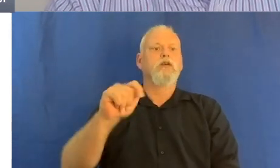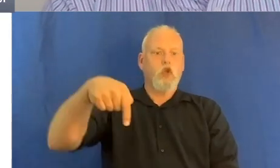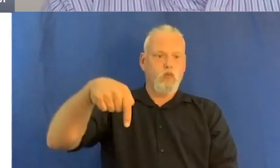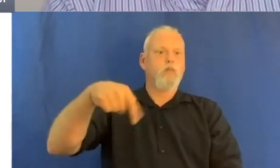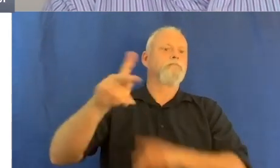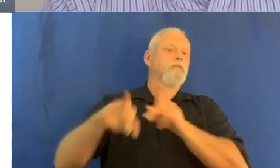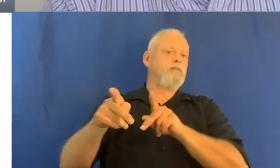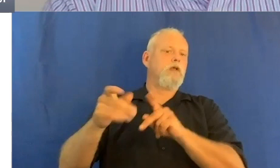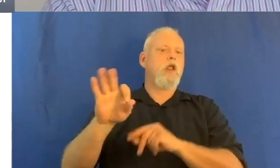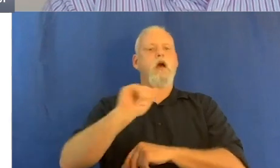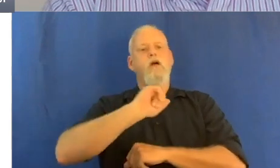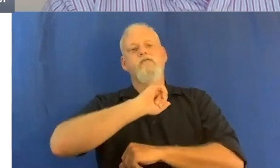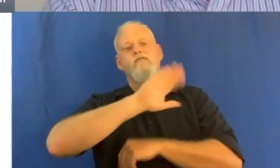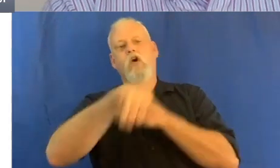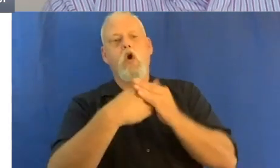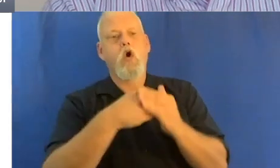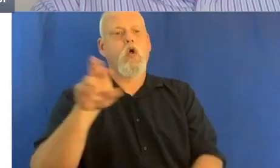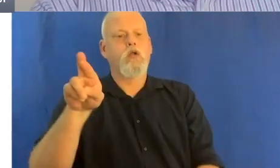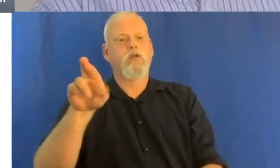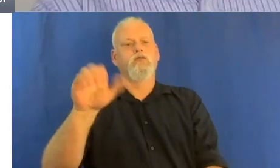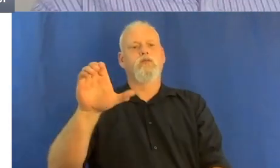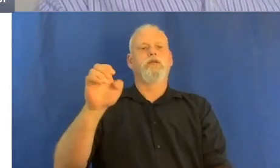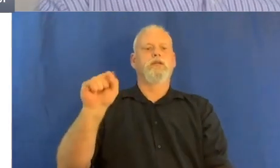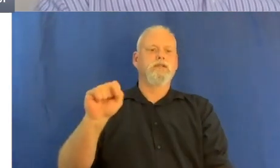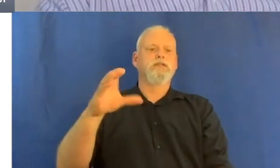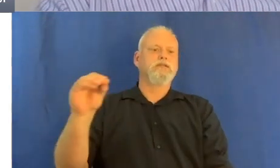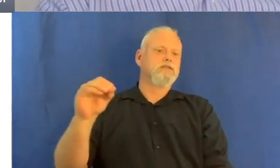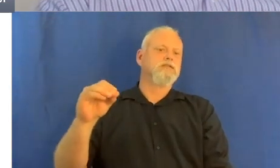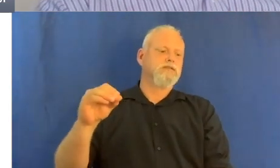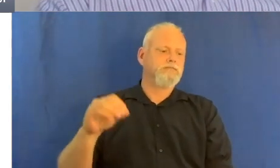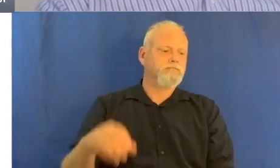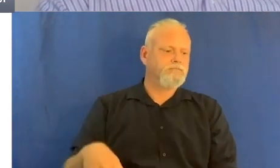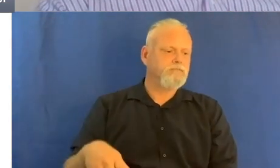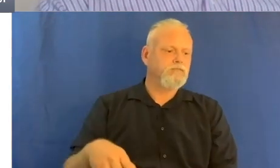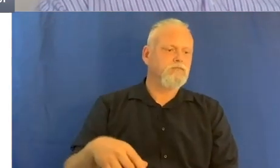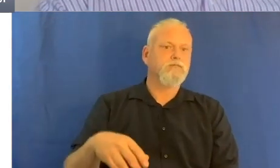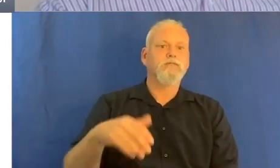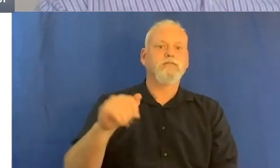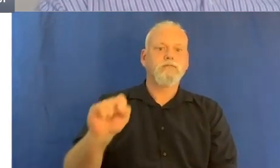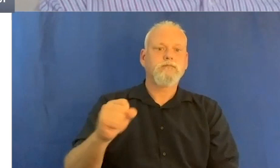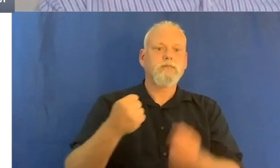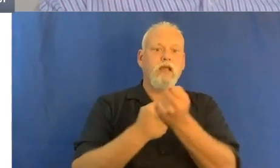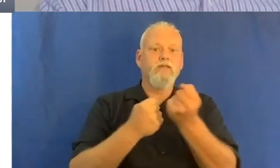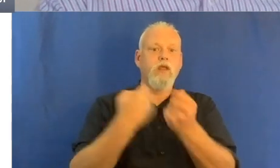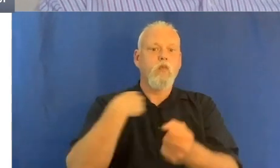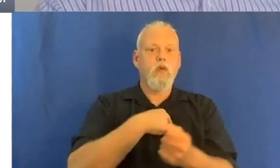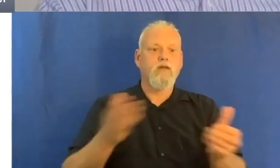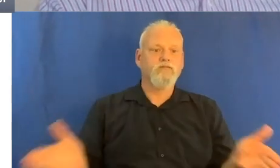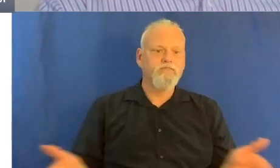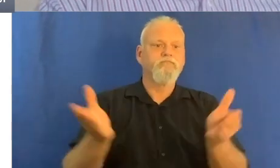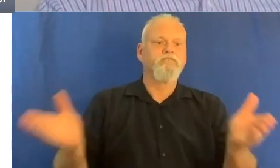people of all races and ethnicities. As advocates, we must urge the